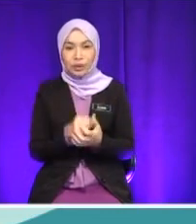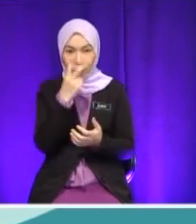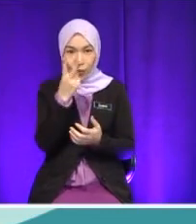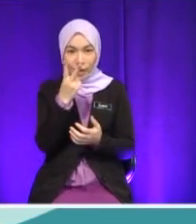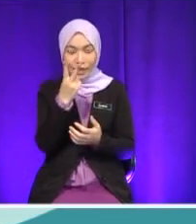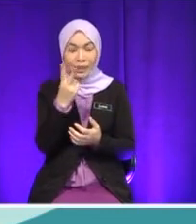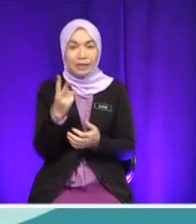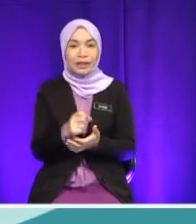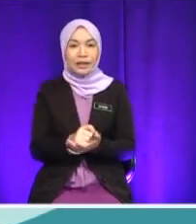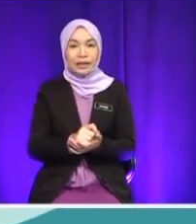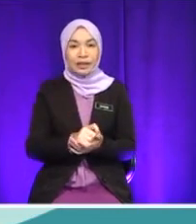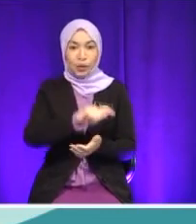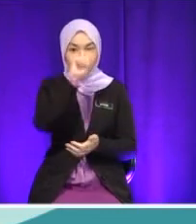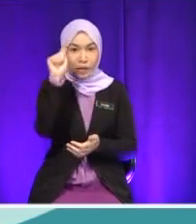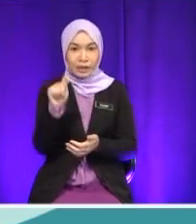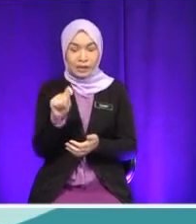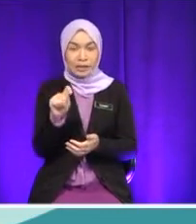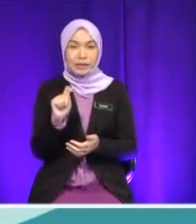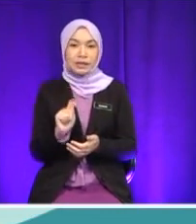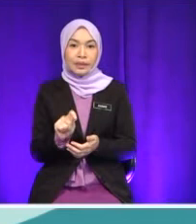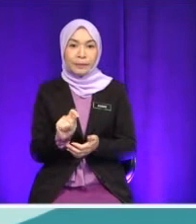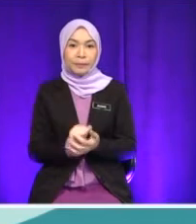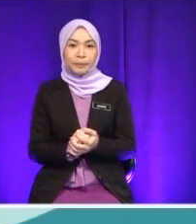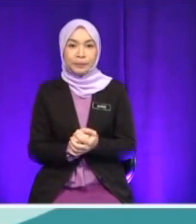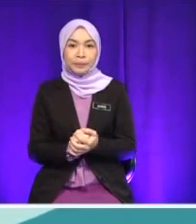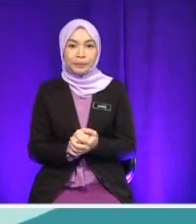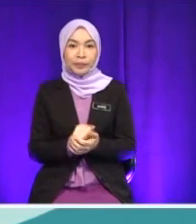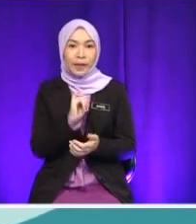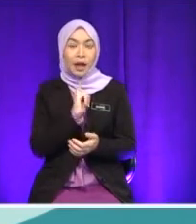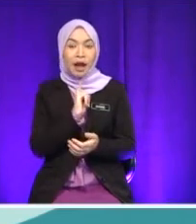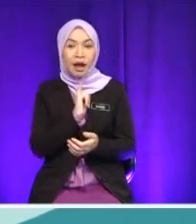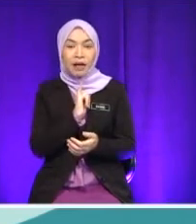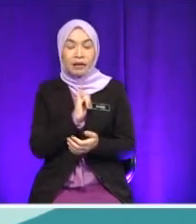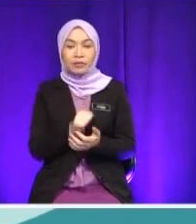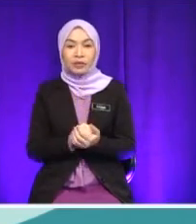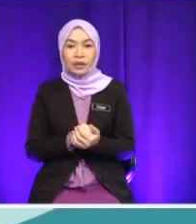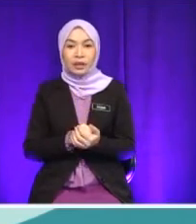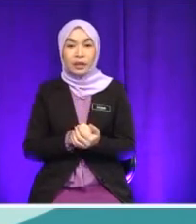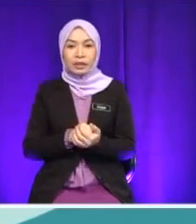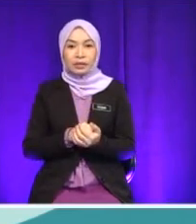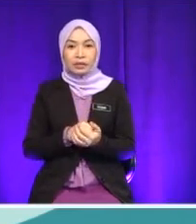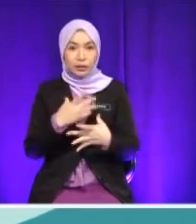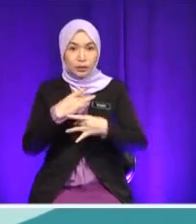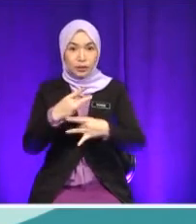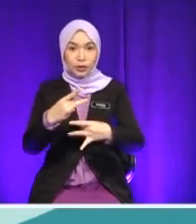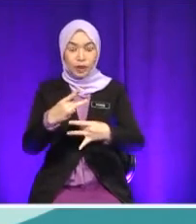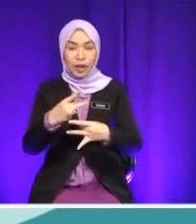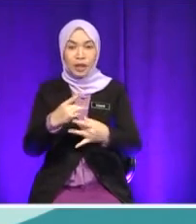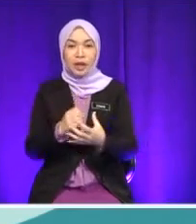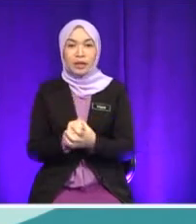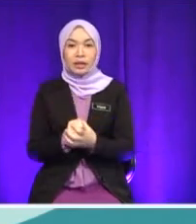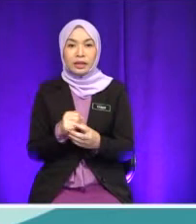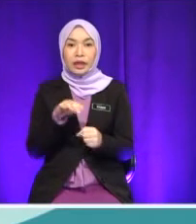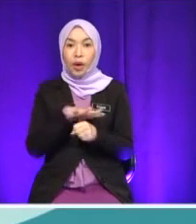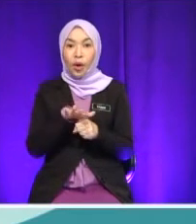the questions, the first questions, I have it, I'm more interested in local news, and another one would be I'm more interested